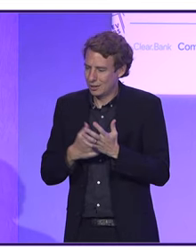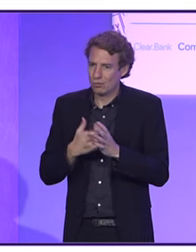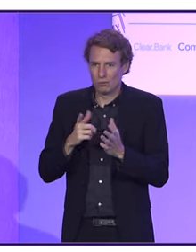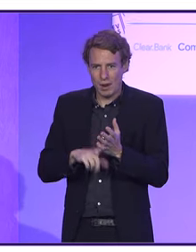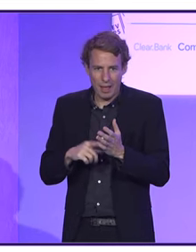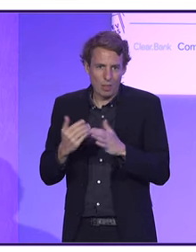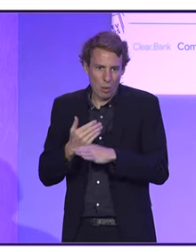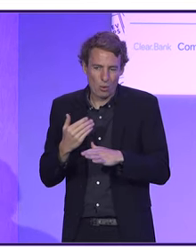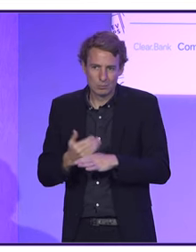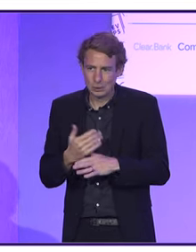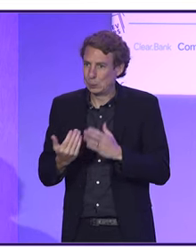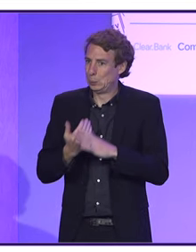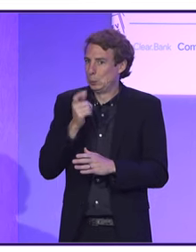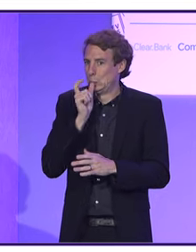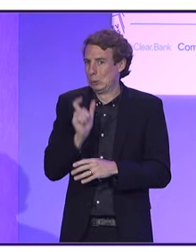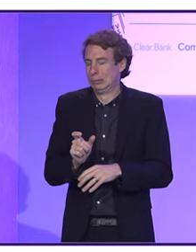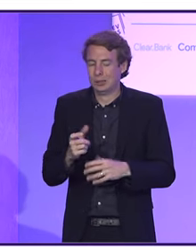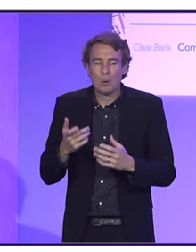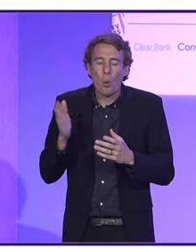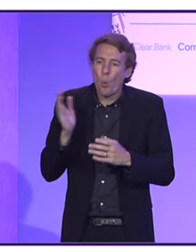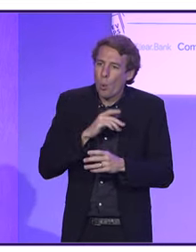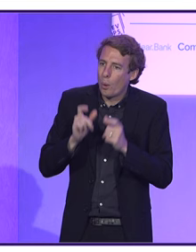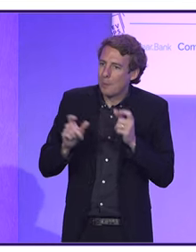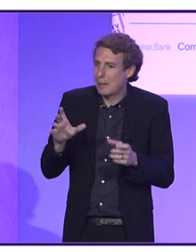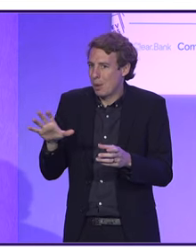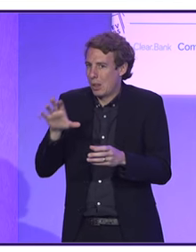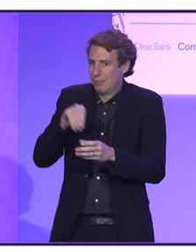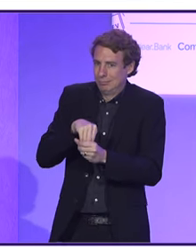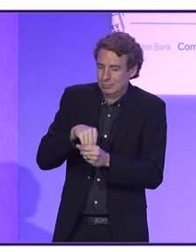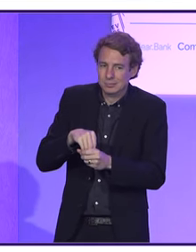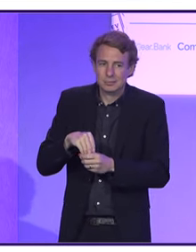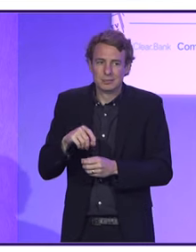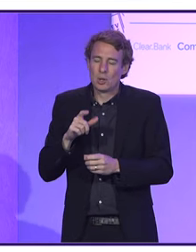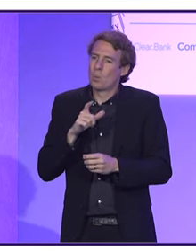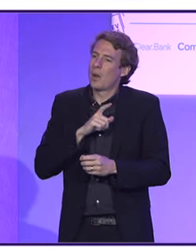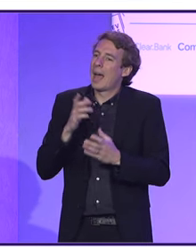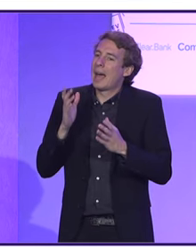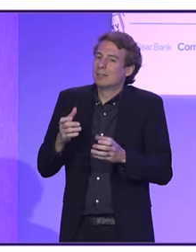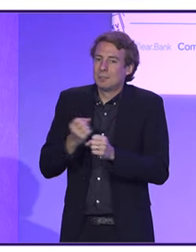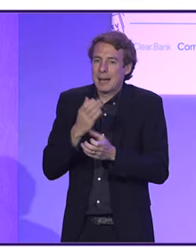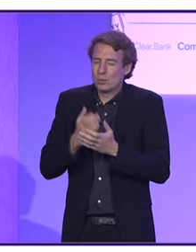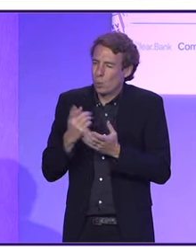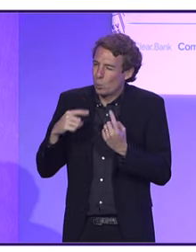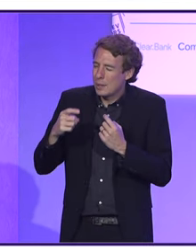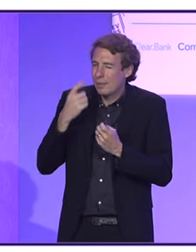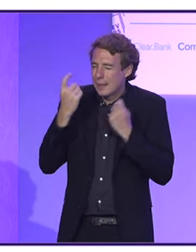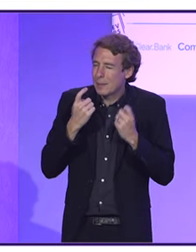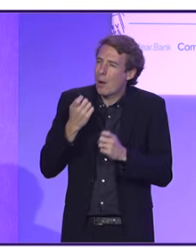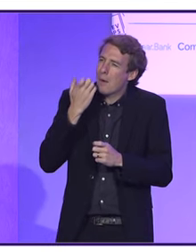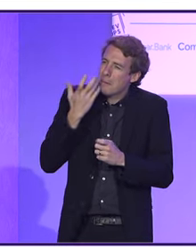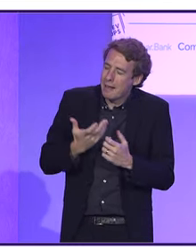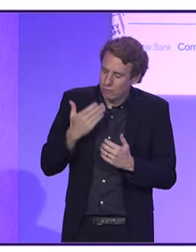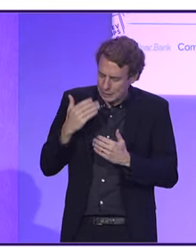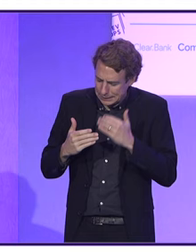people. Because what we need to do is make sure we're actually looking at every stage of it this time, actually worrying about the